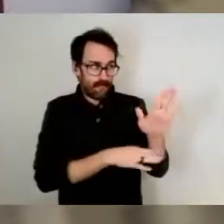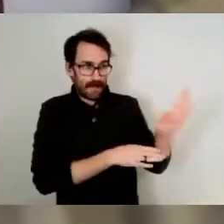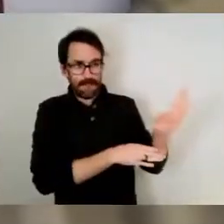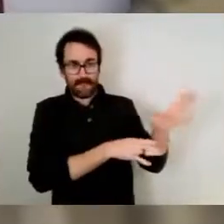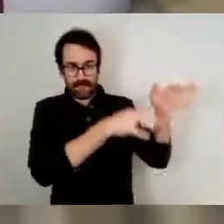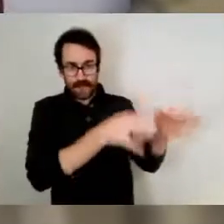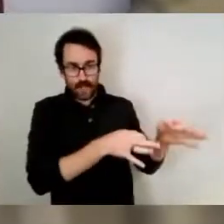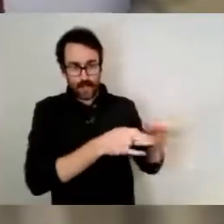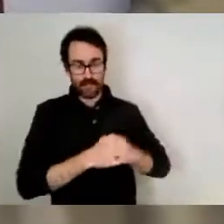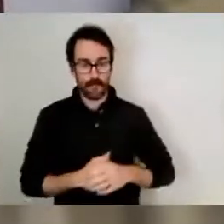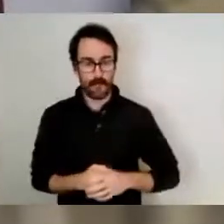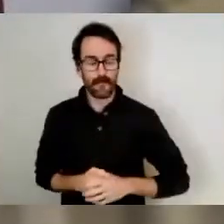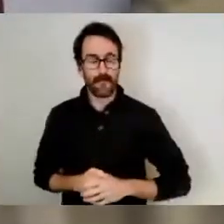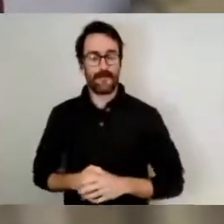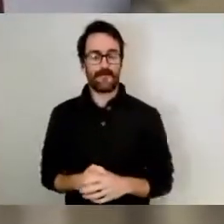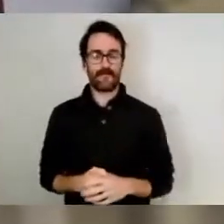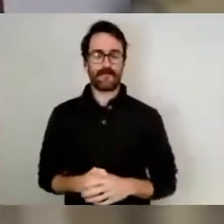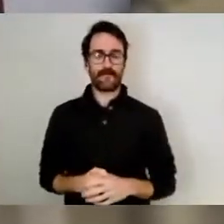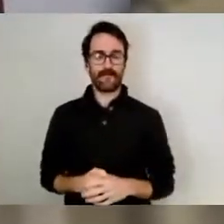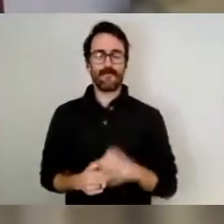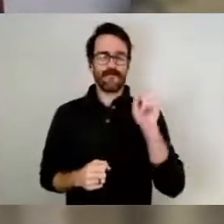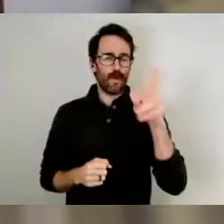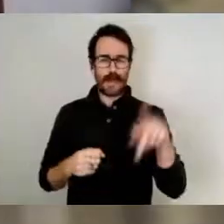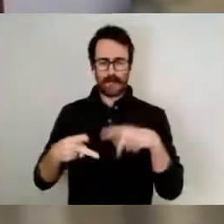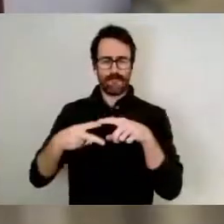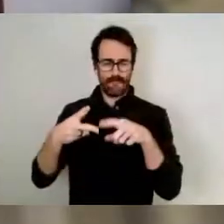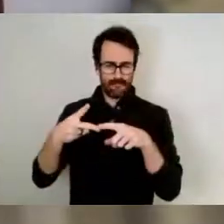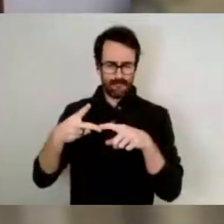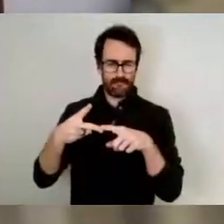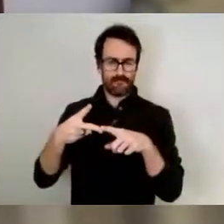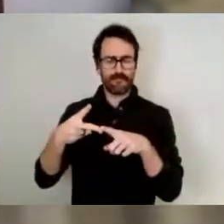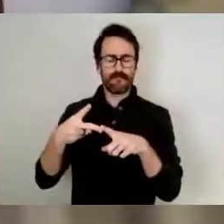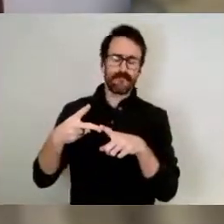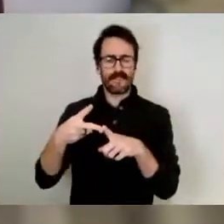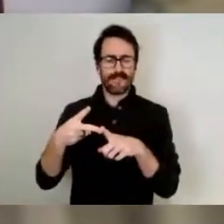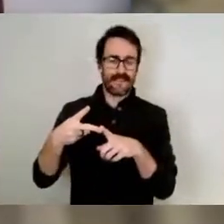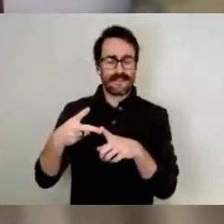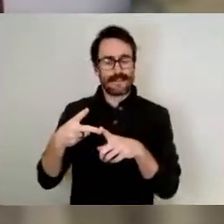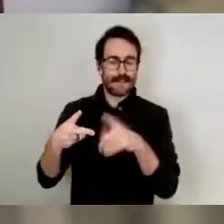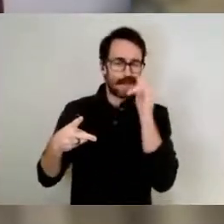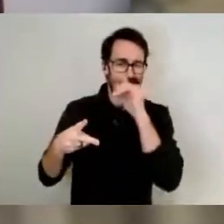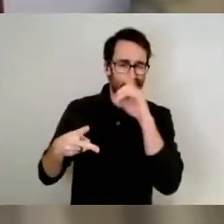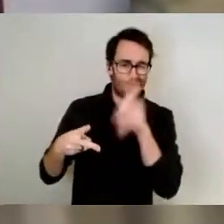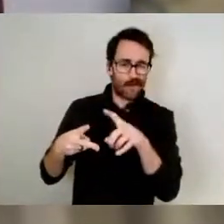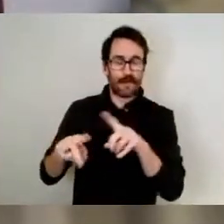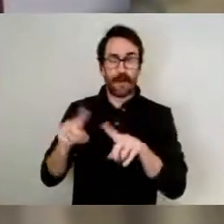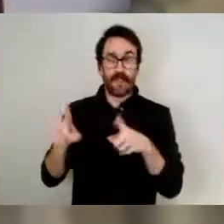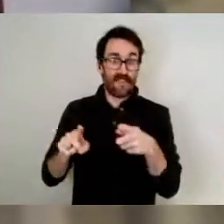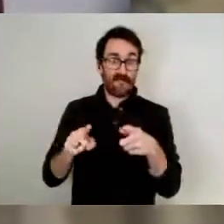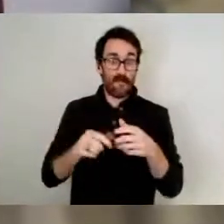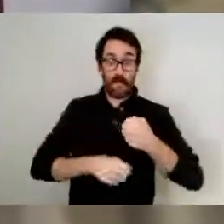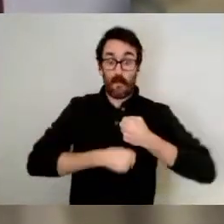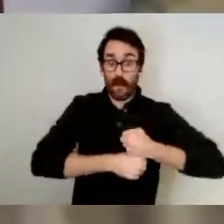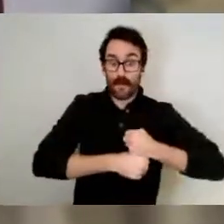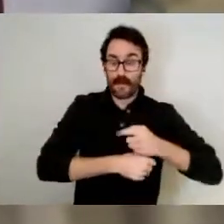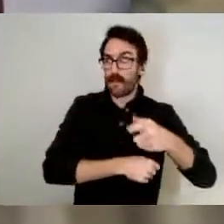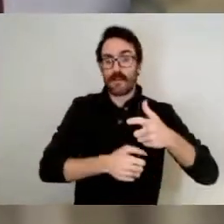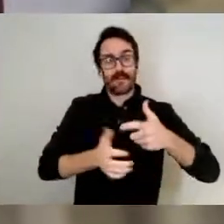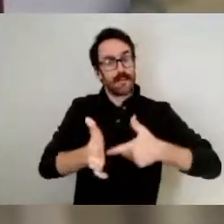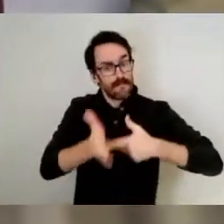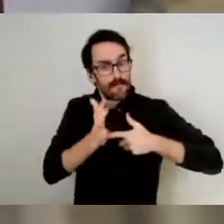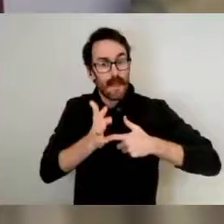would welcome. You are right, there is existing HTA laws for excessive noise, bylaws for excessive